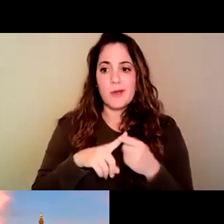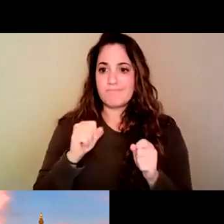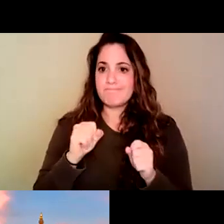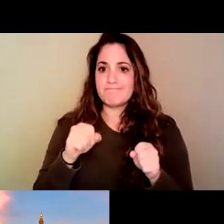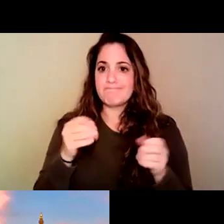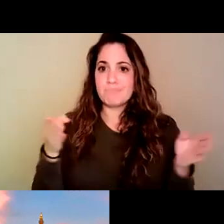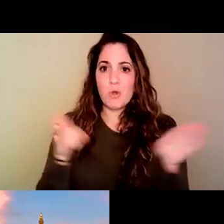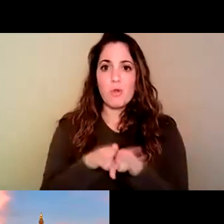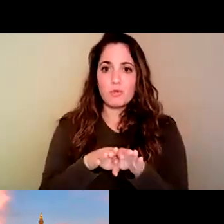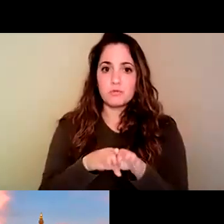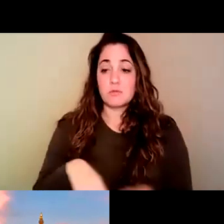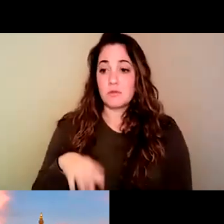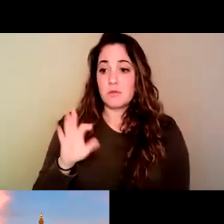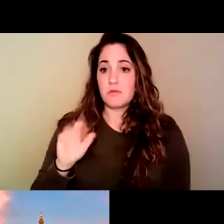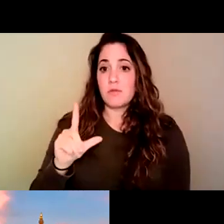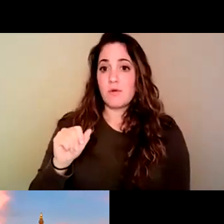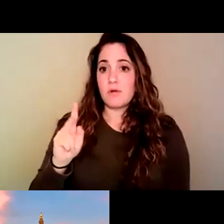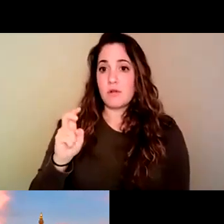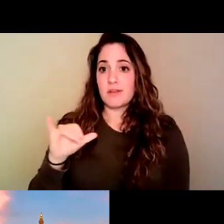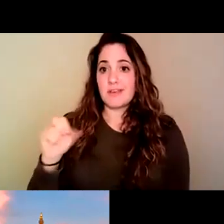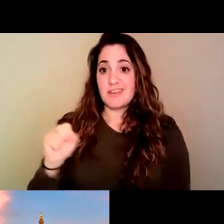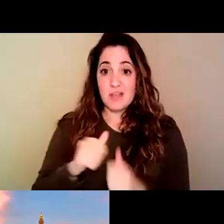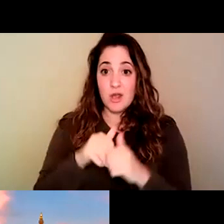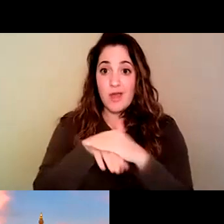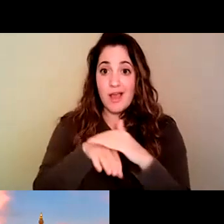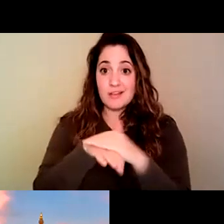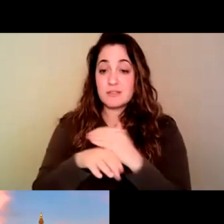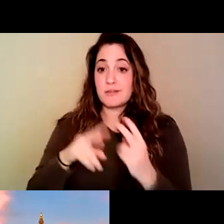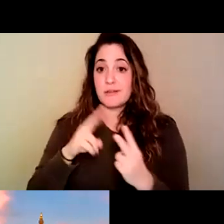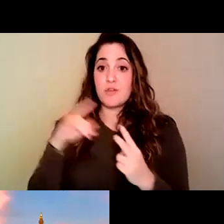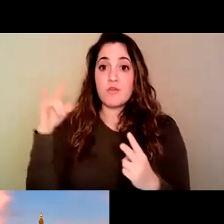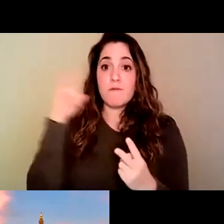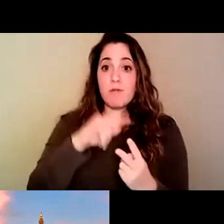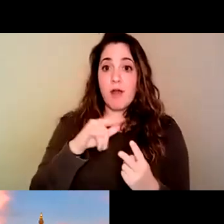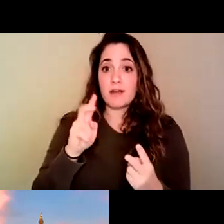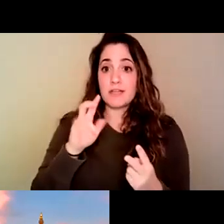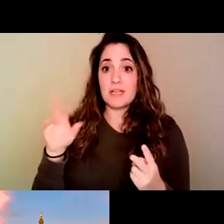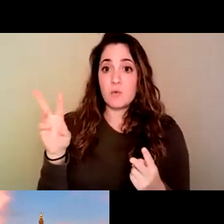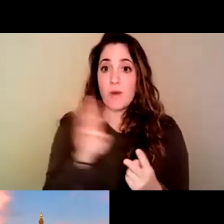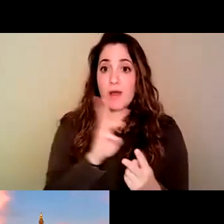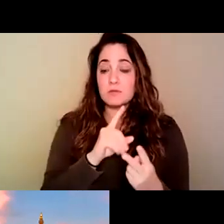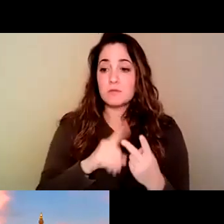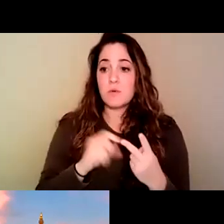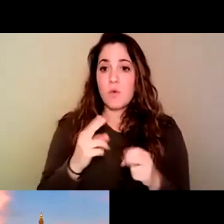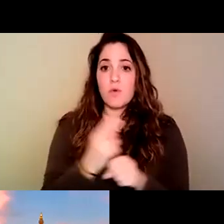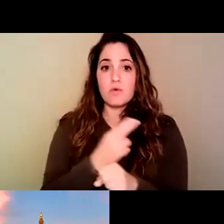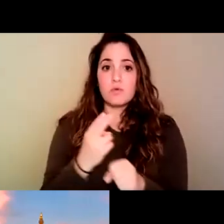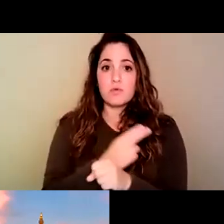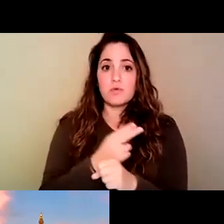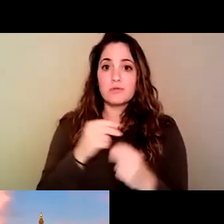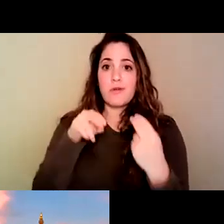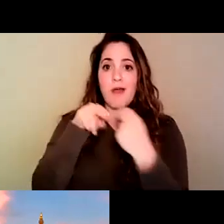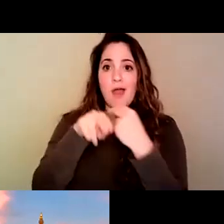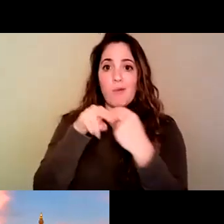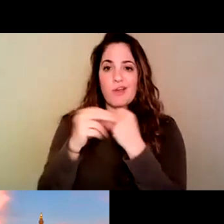closure. The Florida Keys is accessed really by 2 ways. Either you fly into Key West or you take the overseas highway and drive